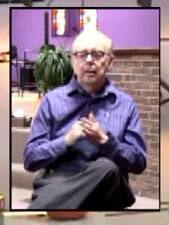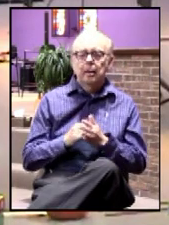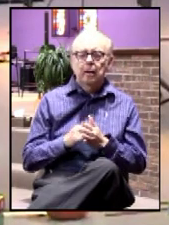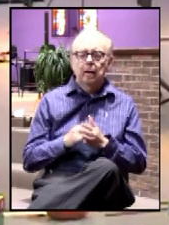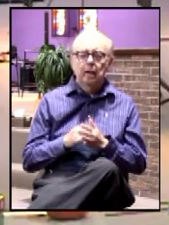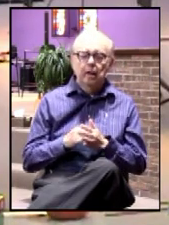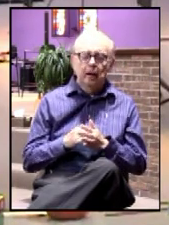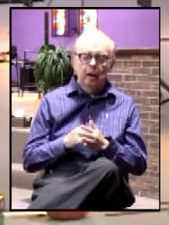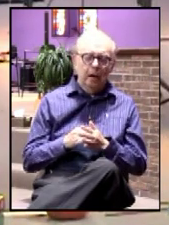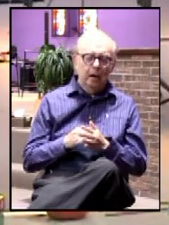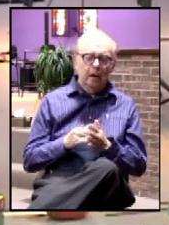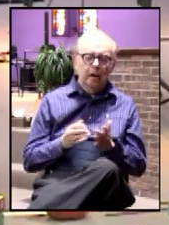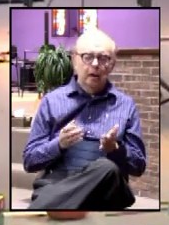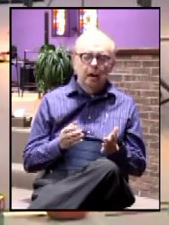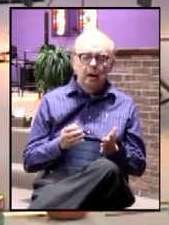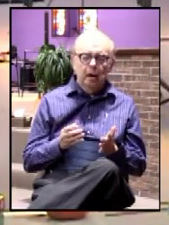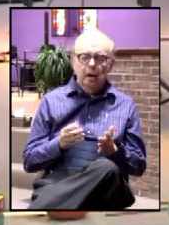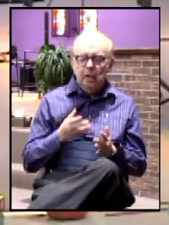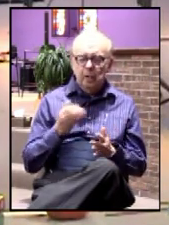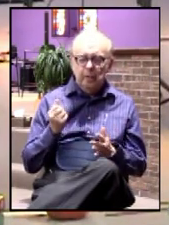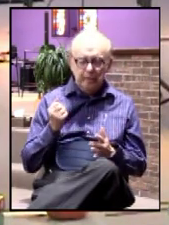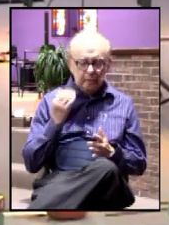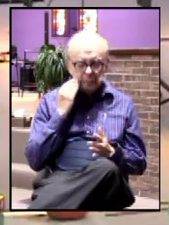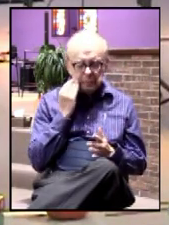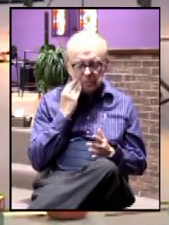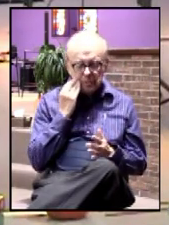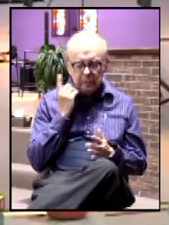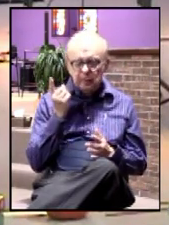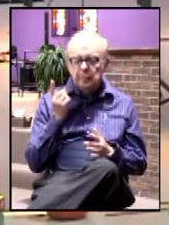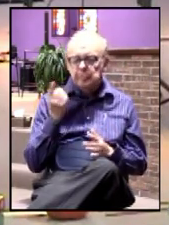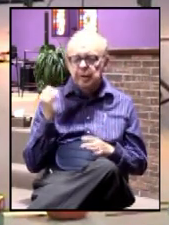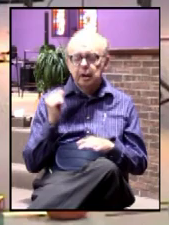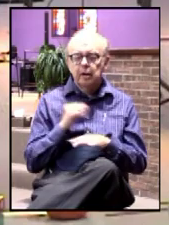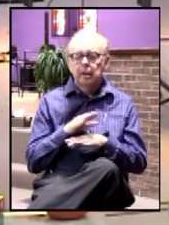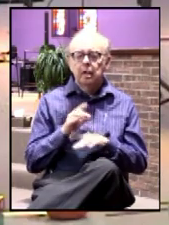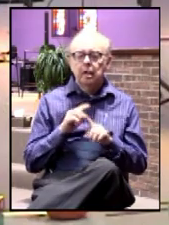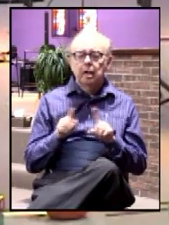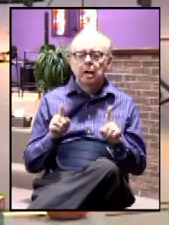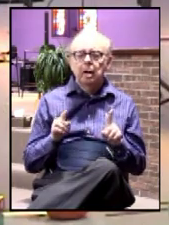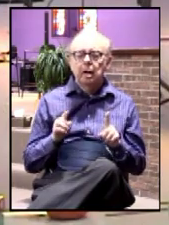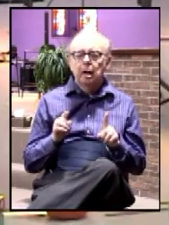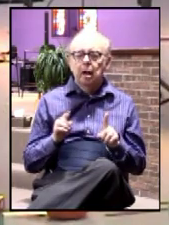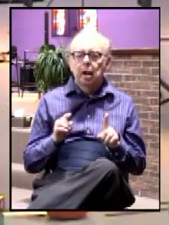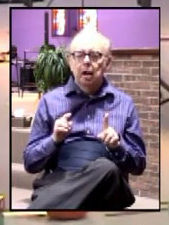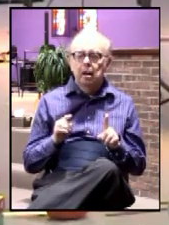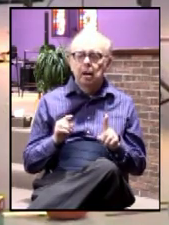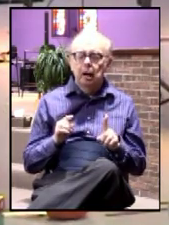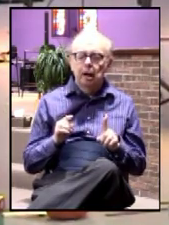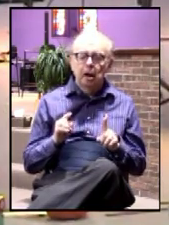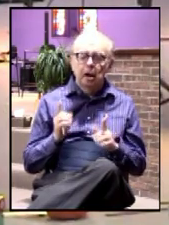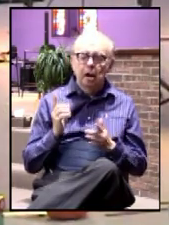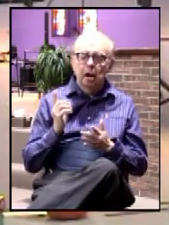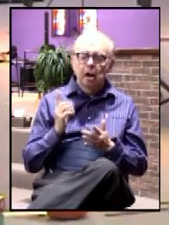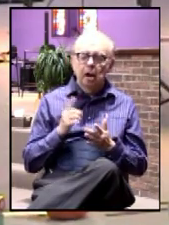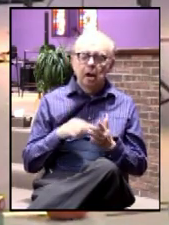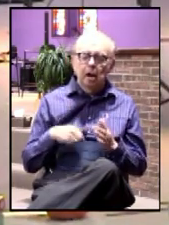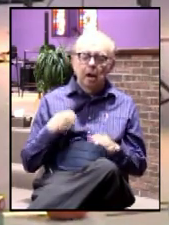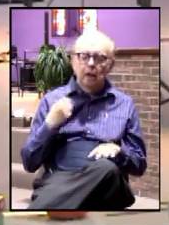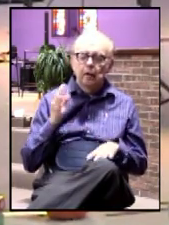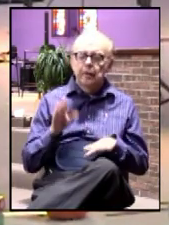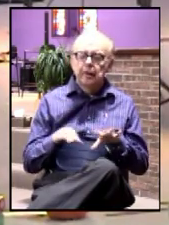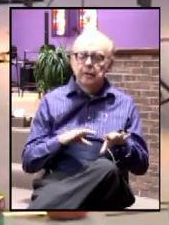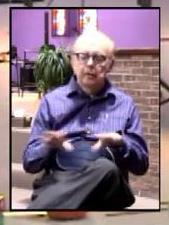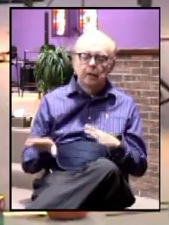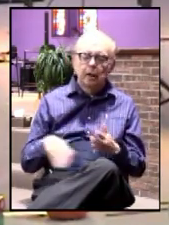that, you know, he or she, they're best known for their big impact. But what were the steps that